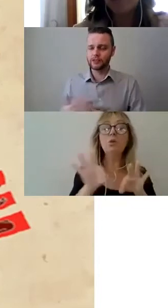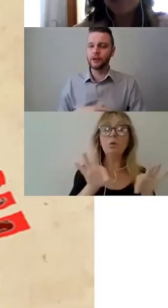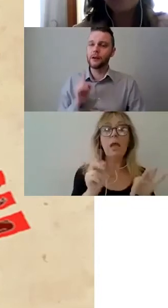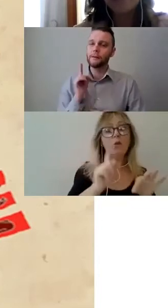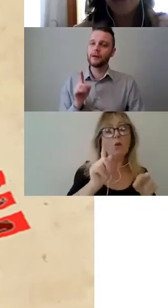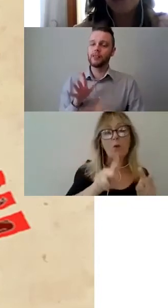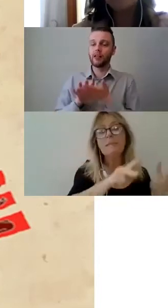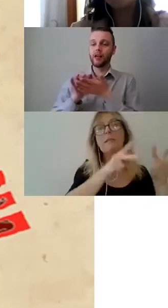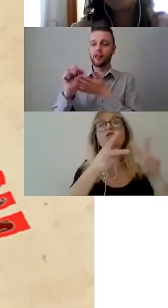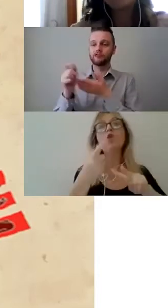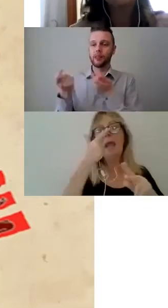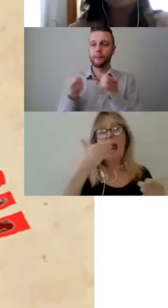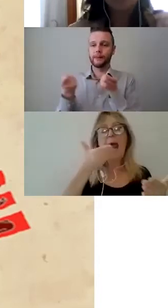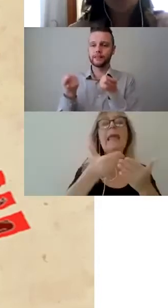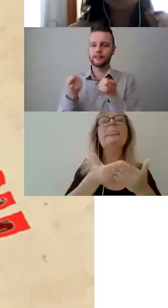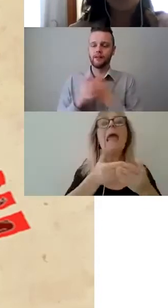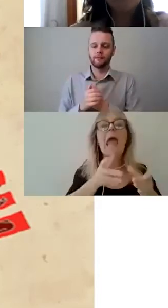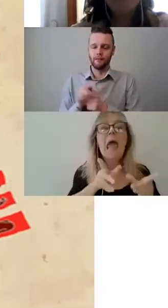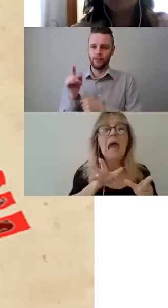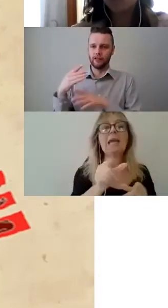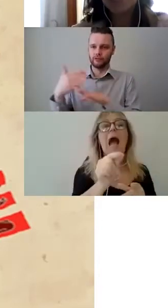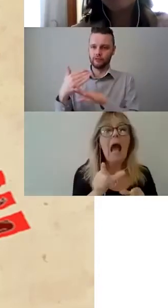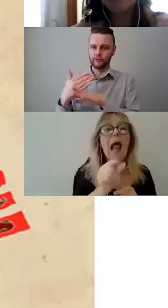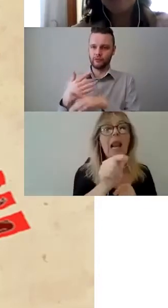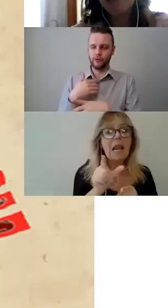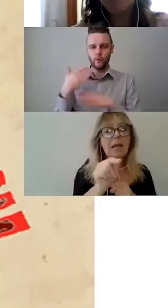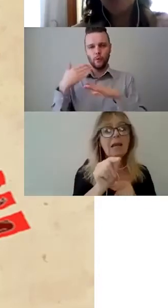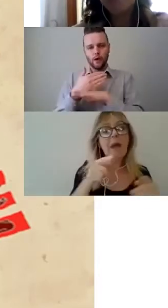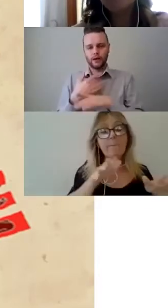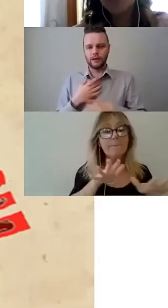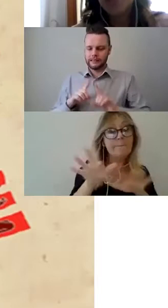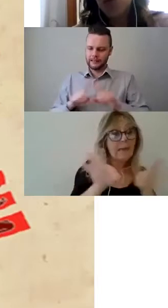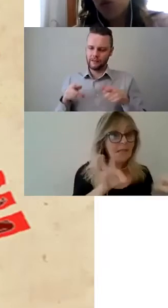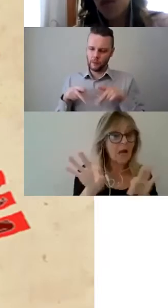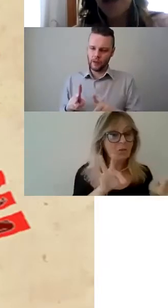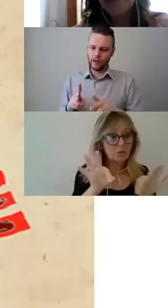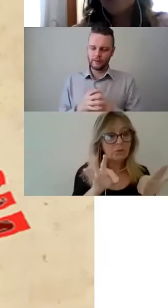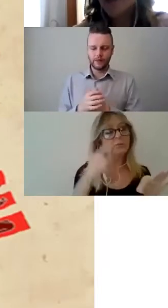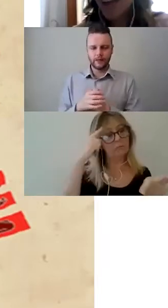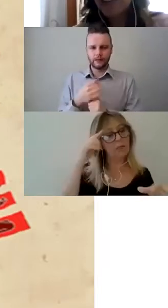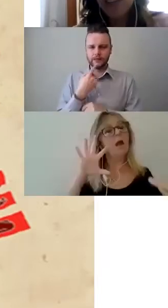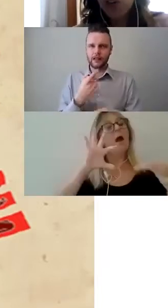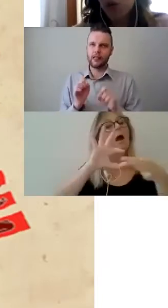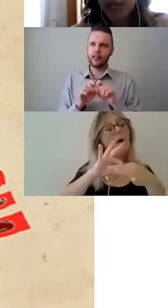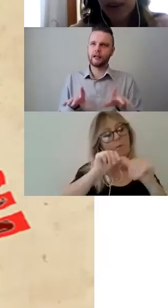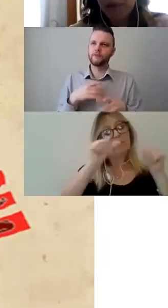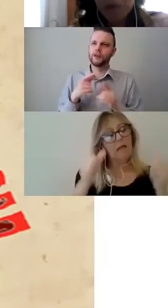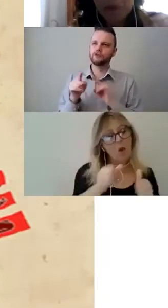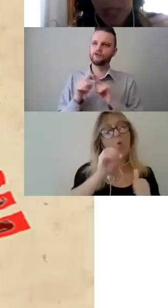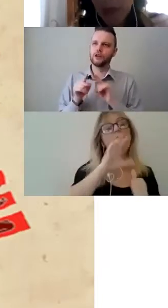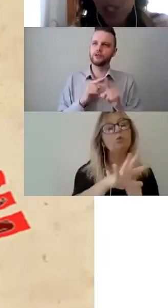the cultural mediator works in a different way. That is to say, also tries